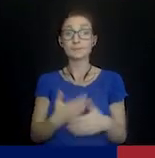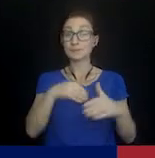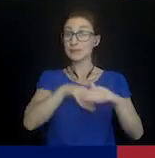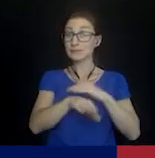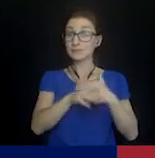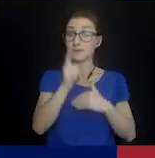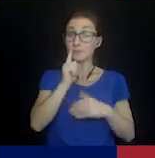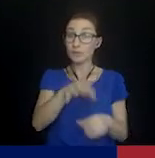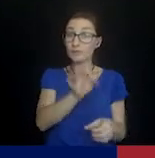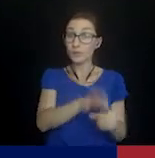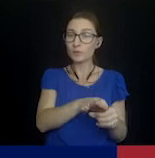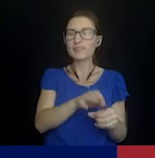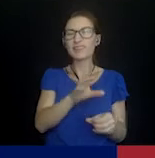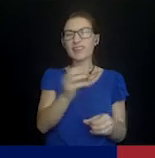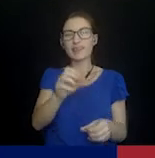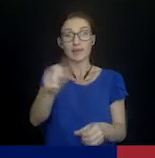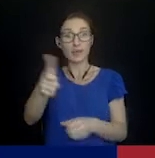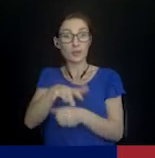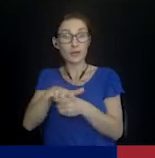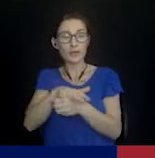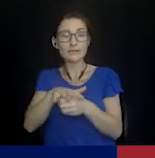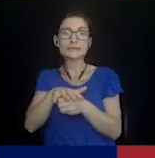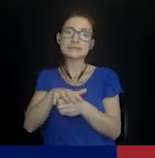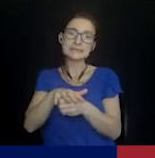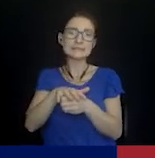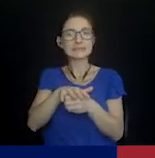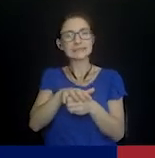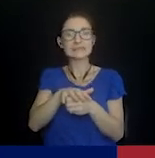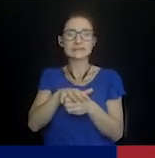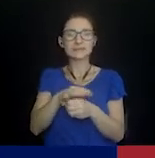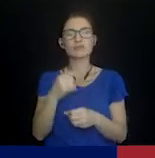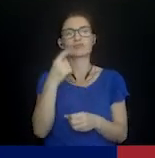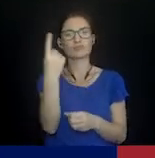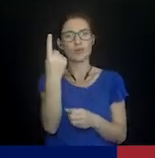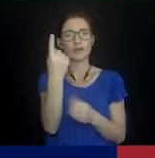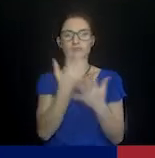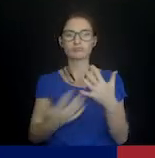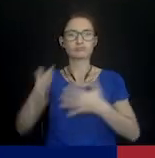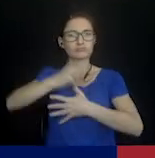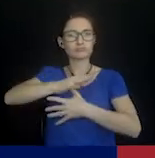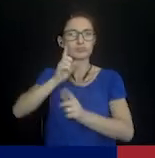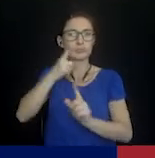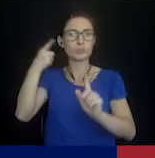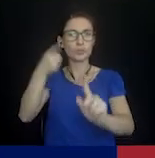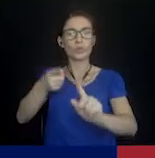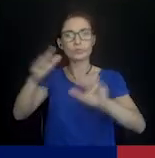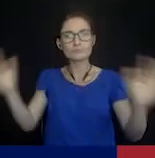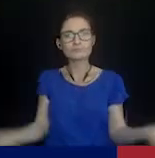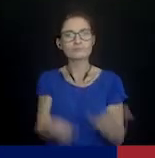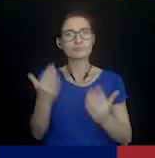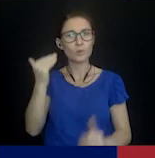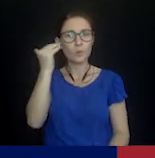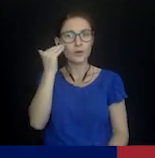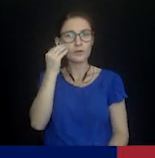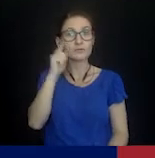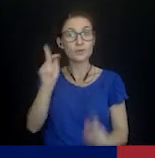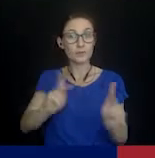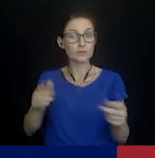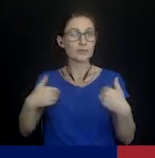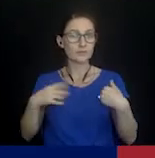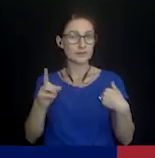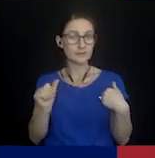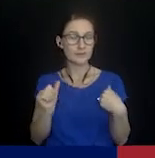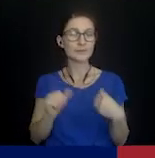Accessibility in voting and other areas has been one of my main goals, to increase awareness for people with